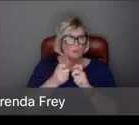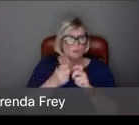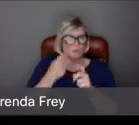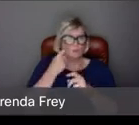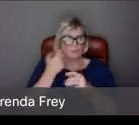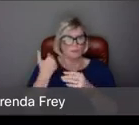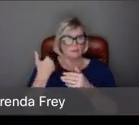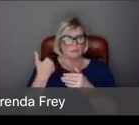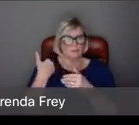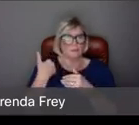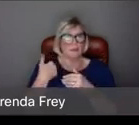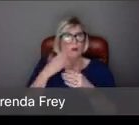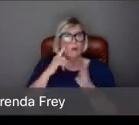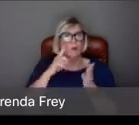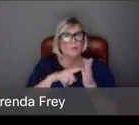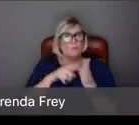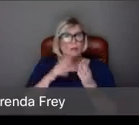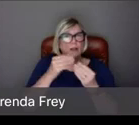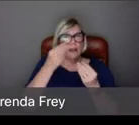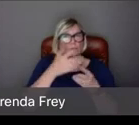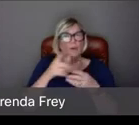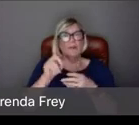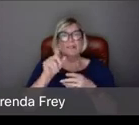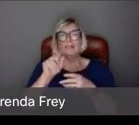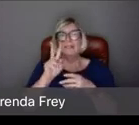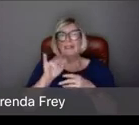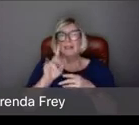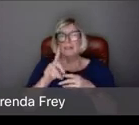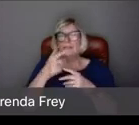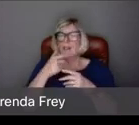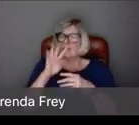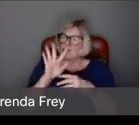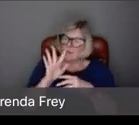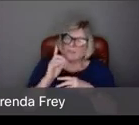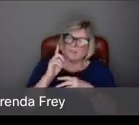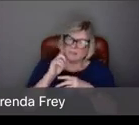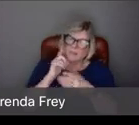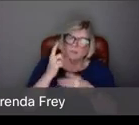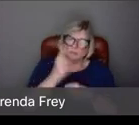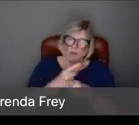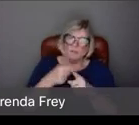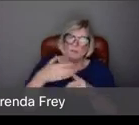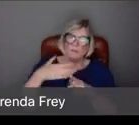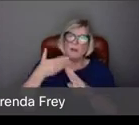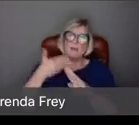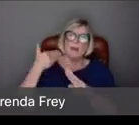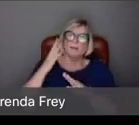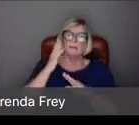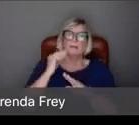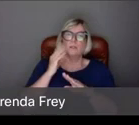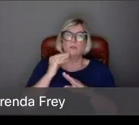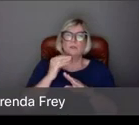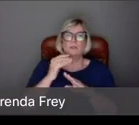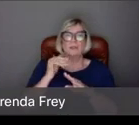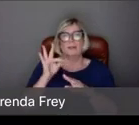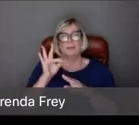research that and get back to you. I think 45 sounds right to me from my past. So, like you said, if it